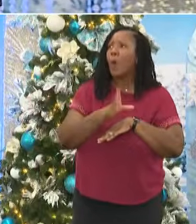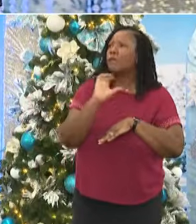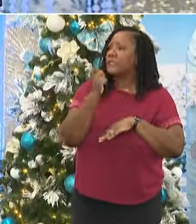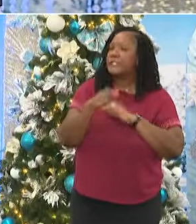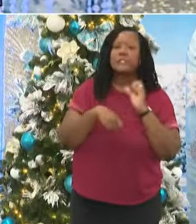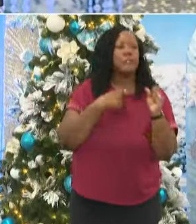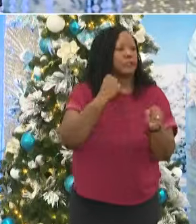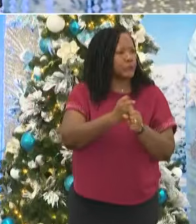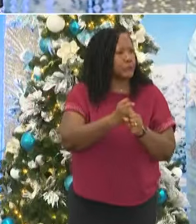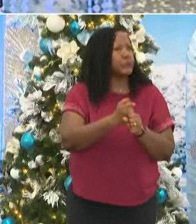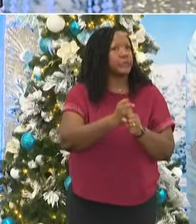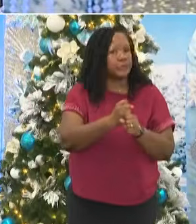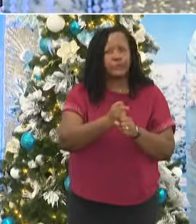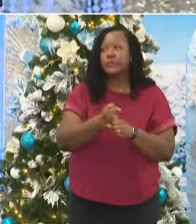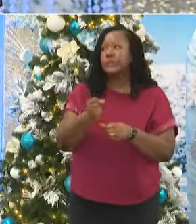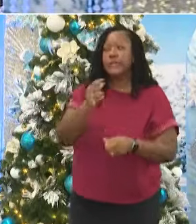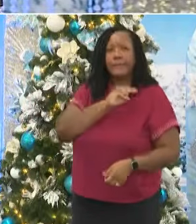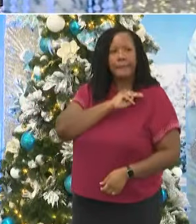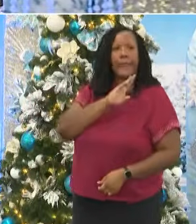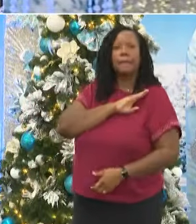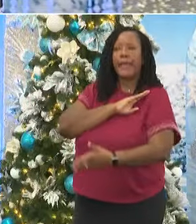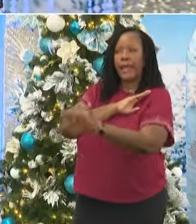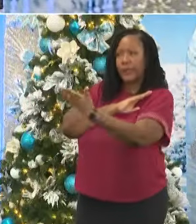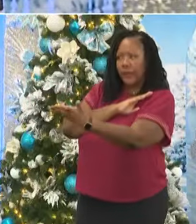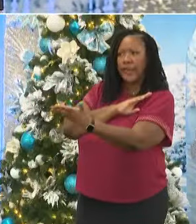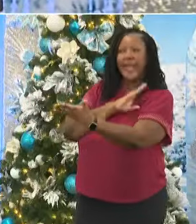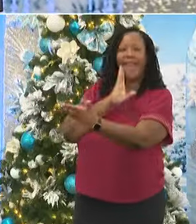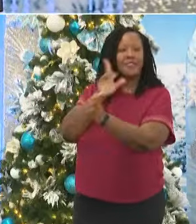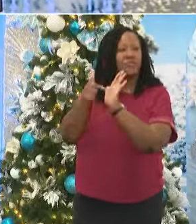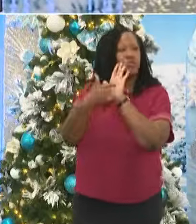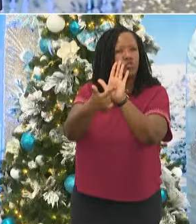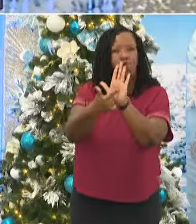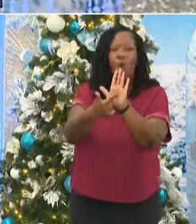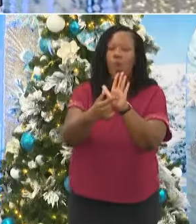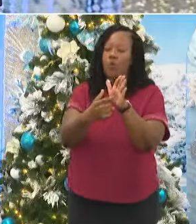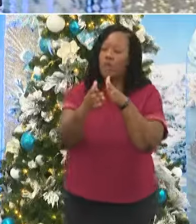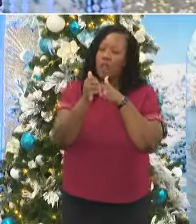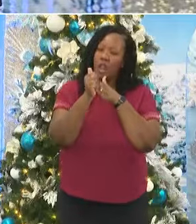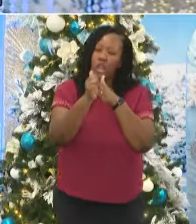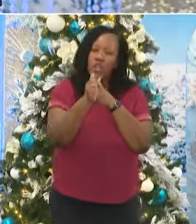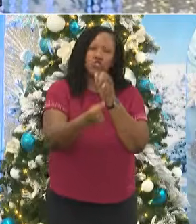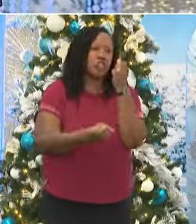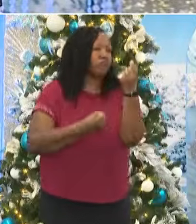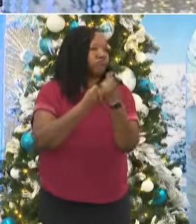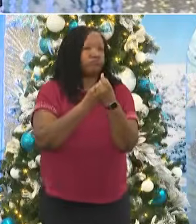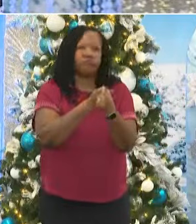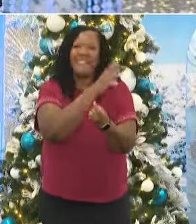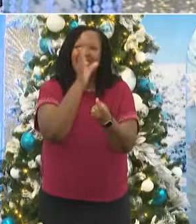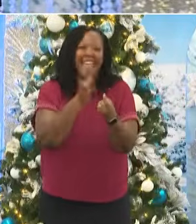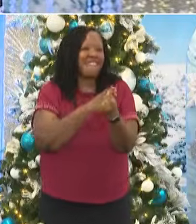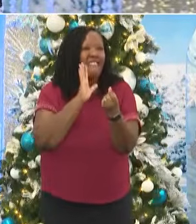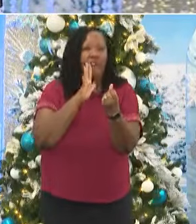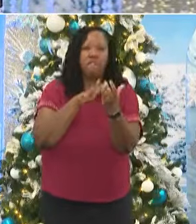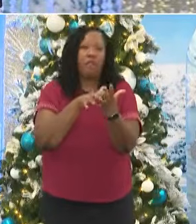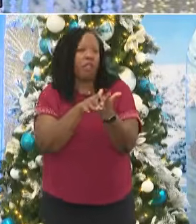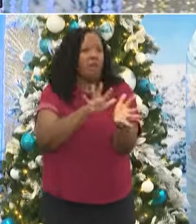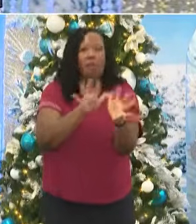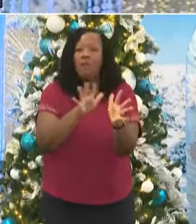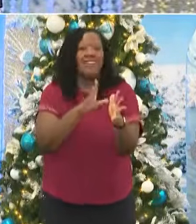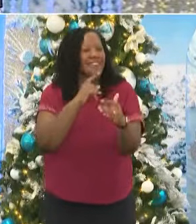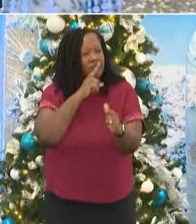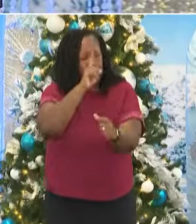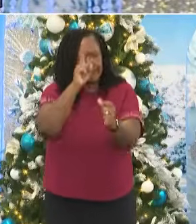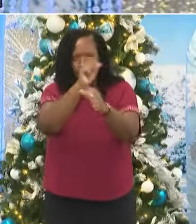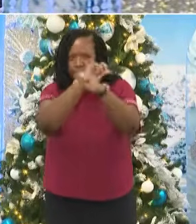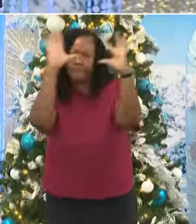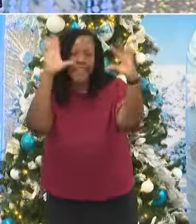decade, Mayor Bowser has demonstrated unwavering leadership, vision, and